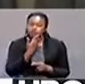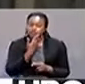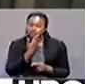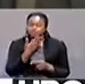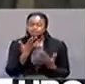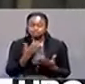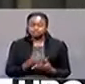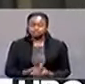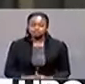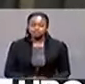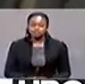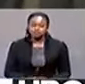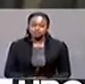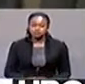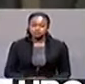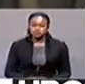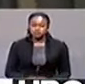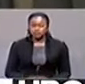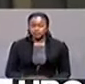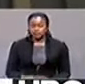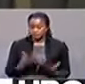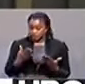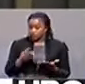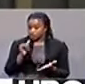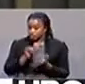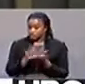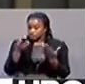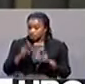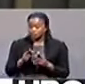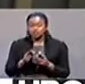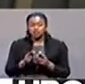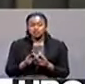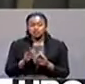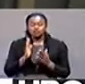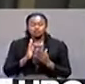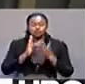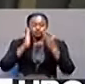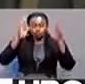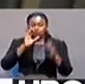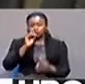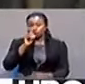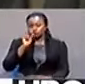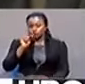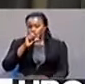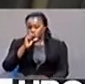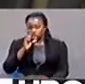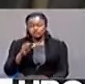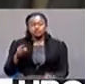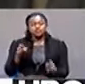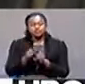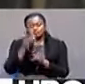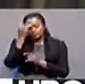Madam Speaker. Conclude. That was His Grace Archbishop Odongo, and Centenary Bank then in